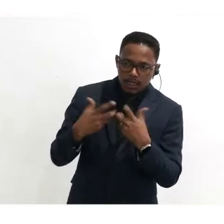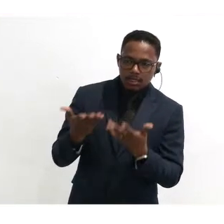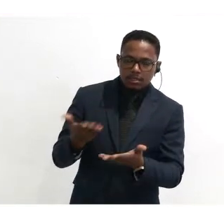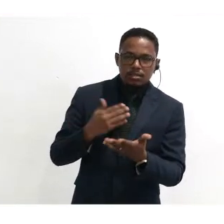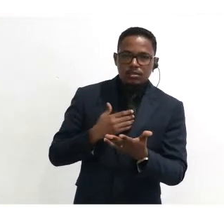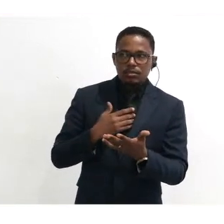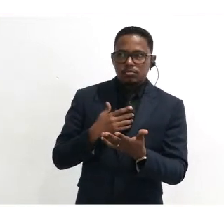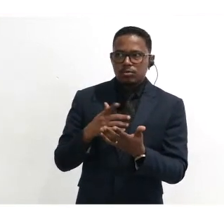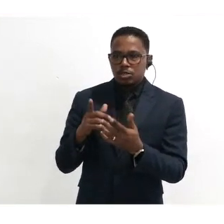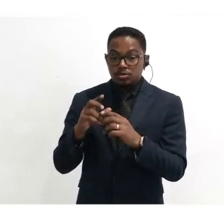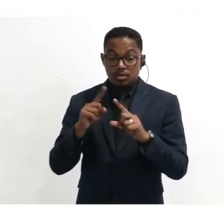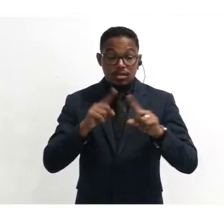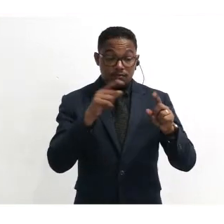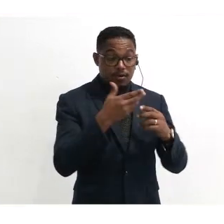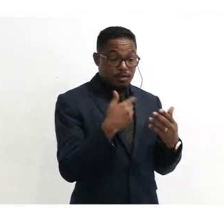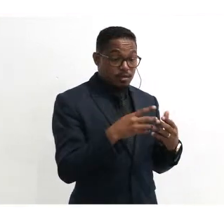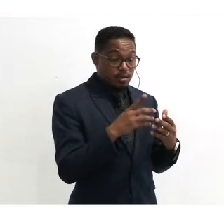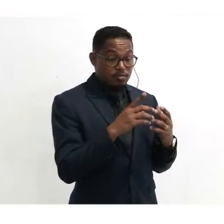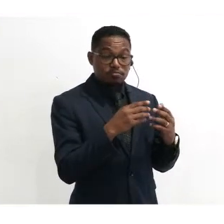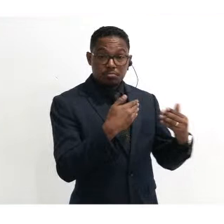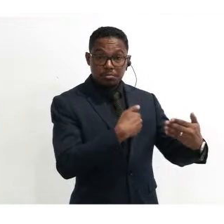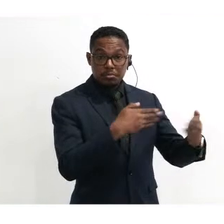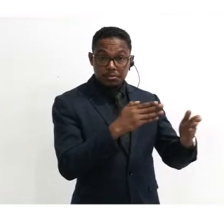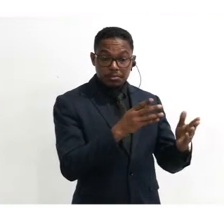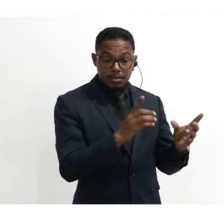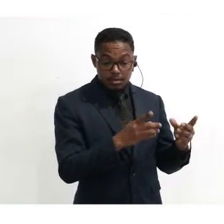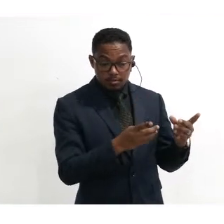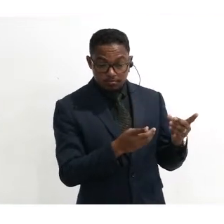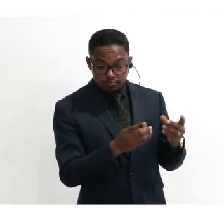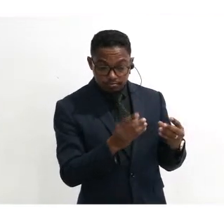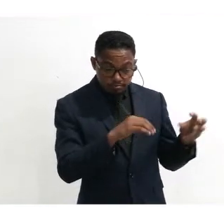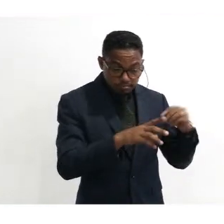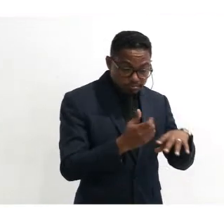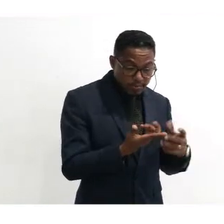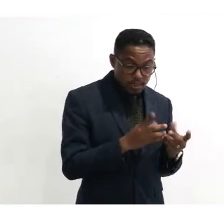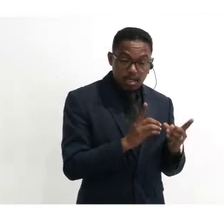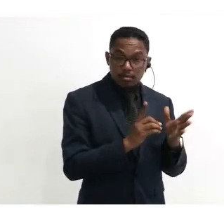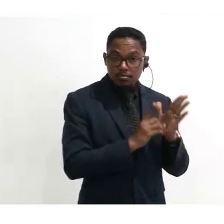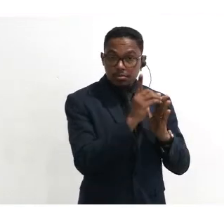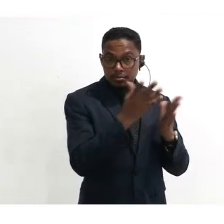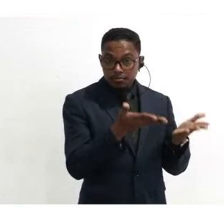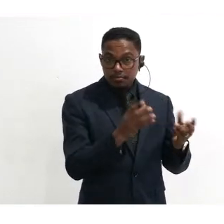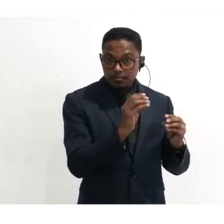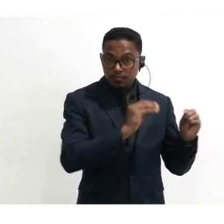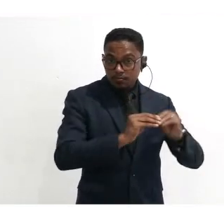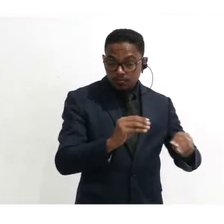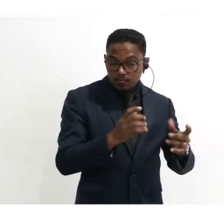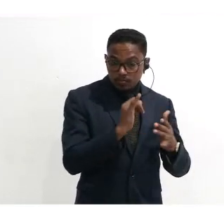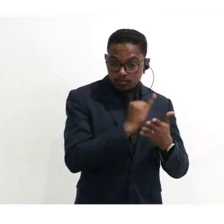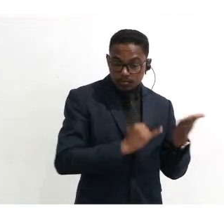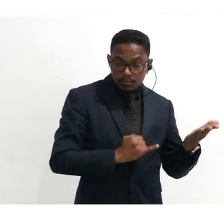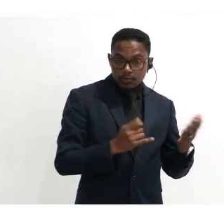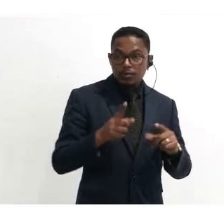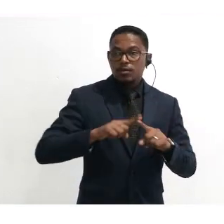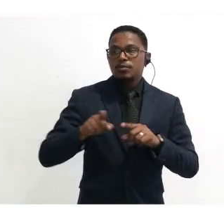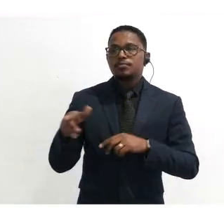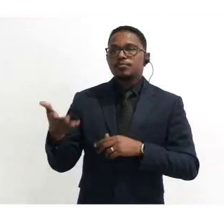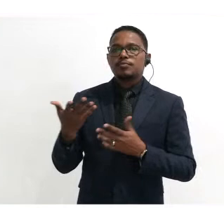development and needed to know about materials and assembly processes. So I don't think there's